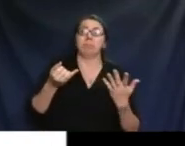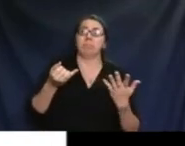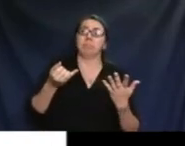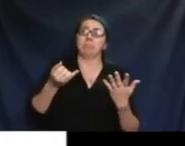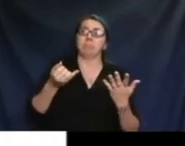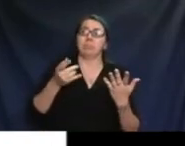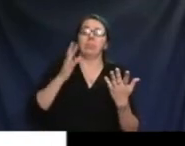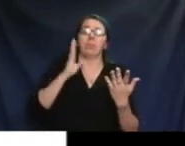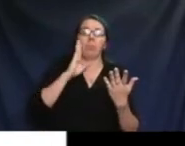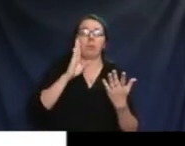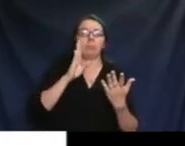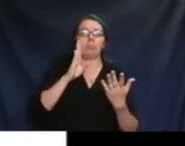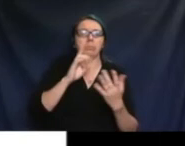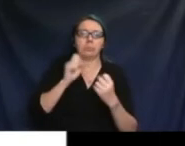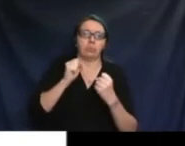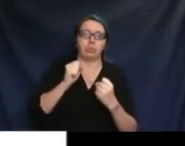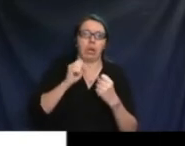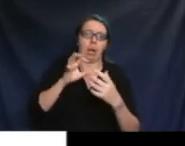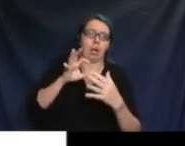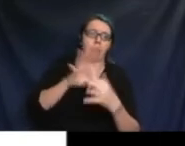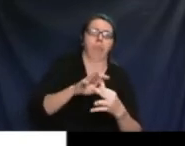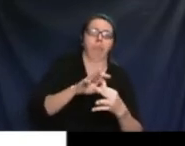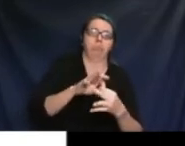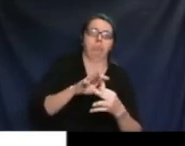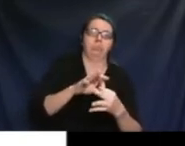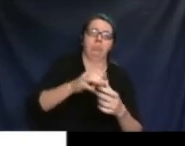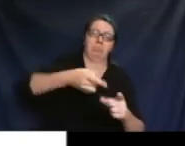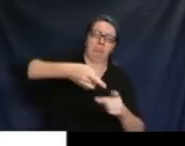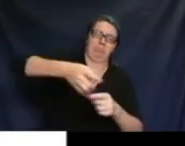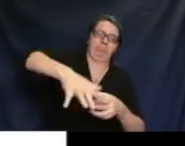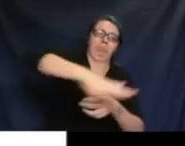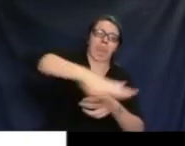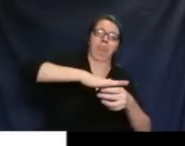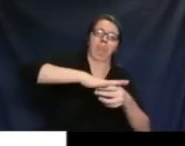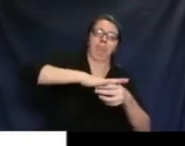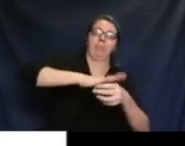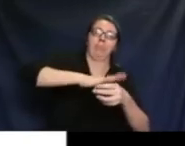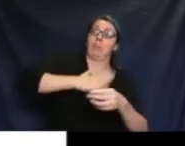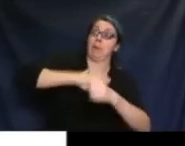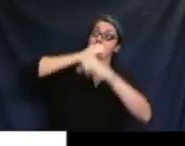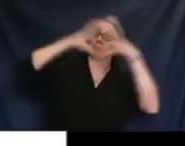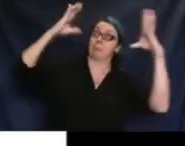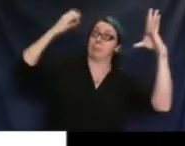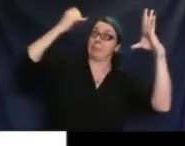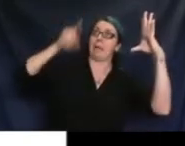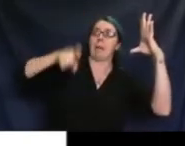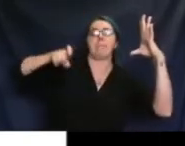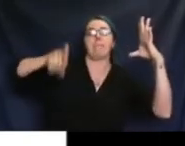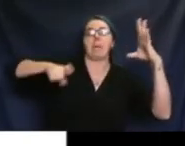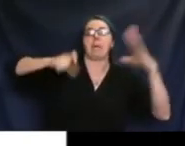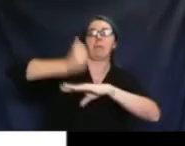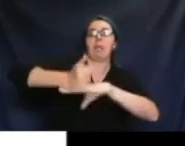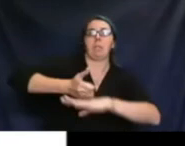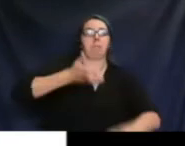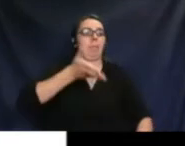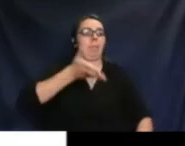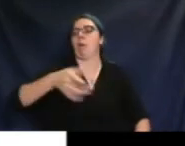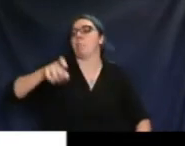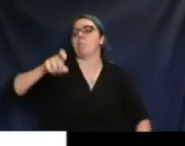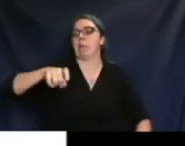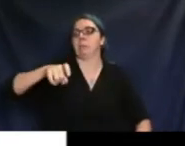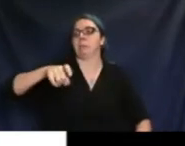to a site or an idea of a site or a place, and others that are more